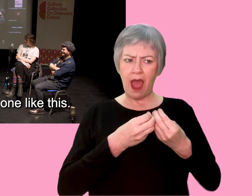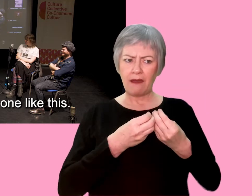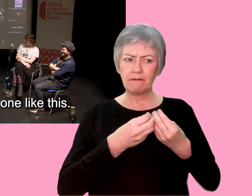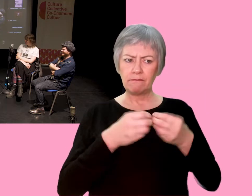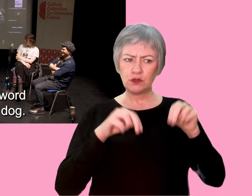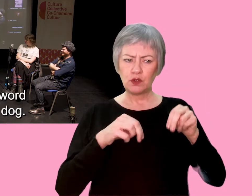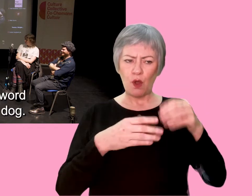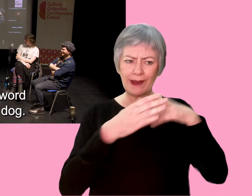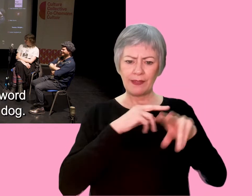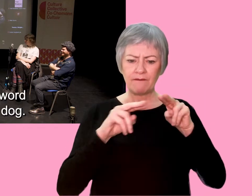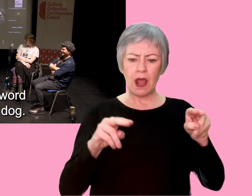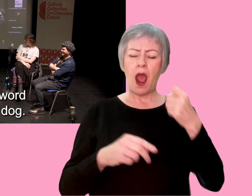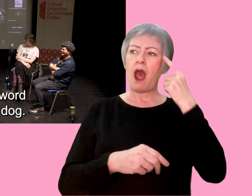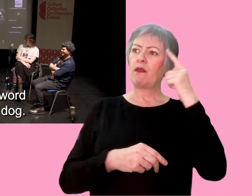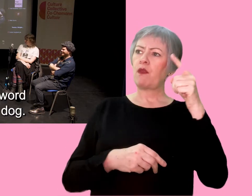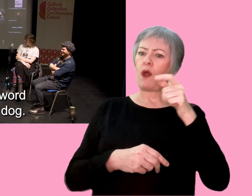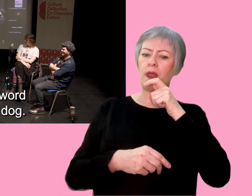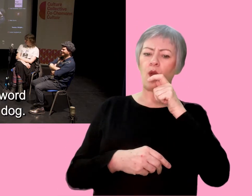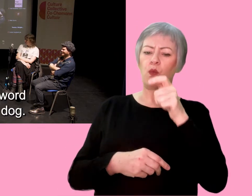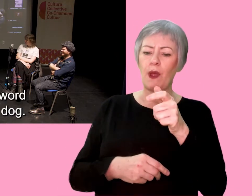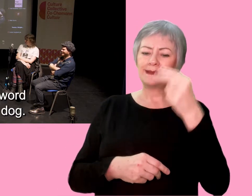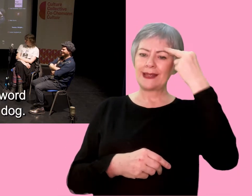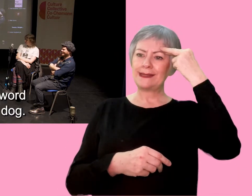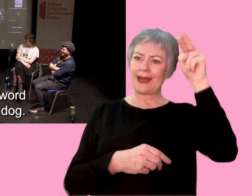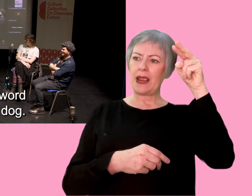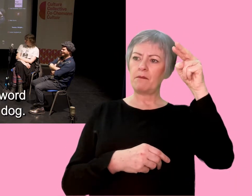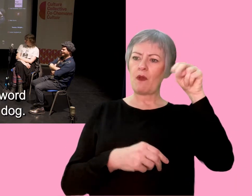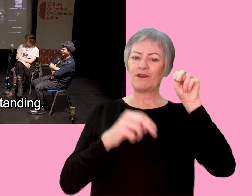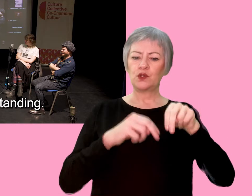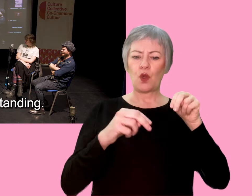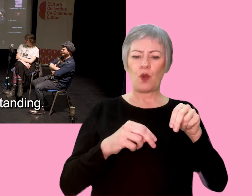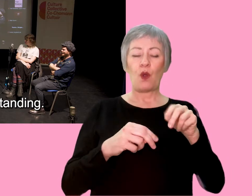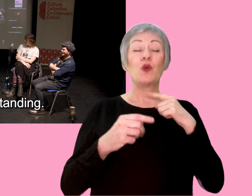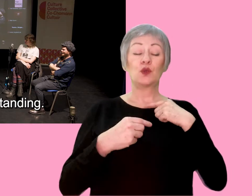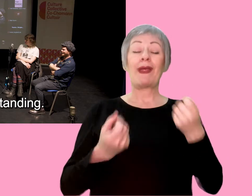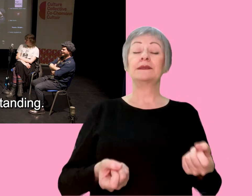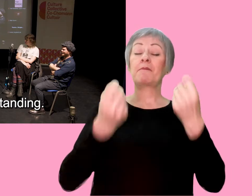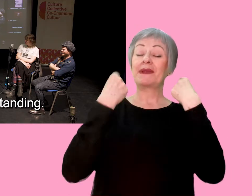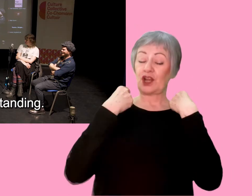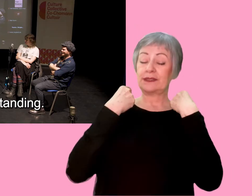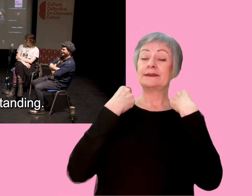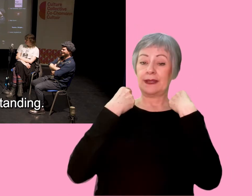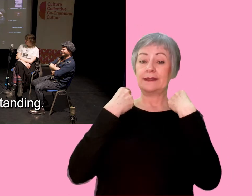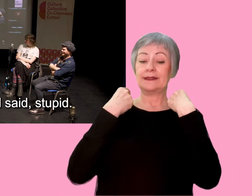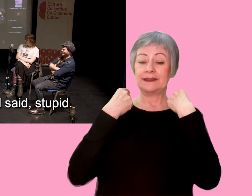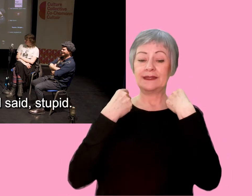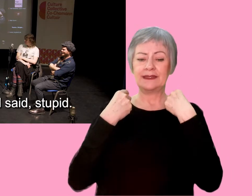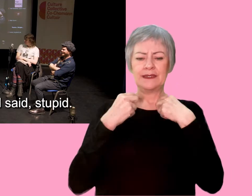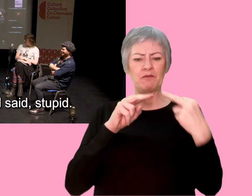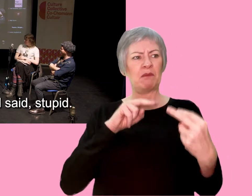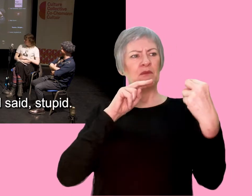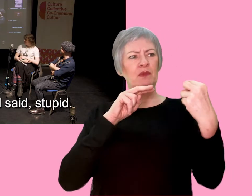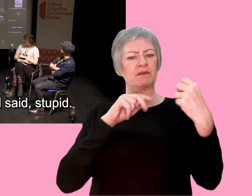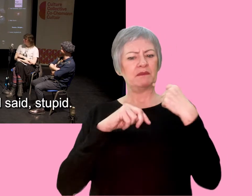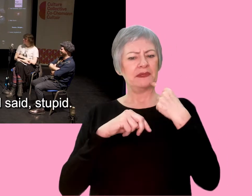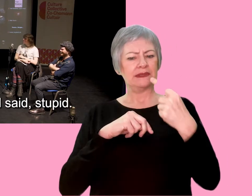this. I thought that's where is the name of the dog. So that's a misunderstanding. He looked at me